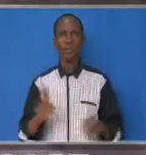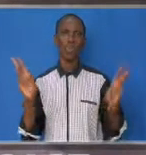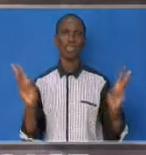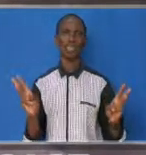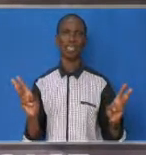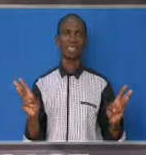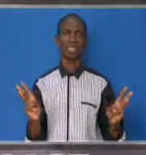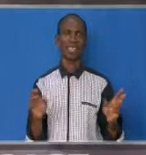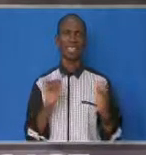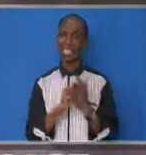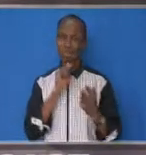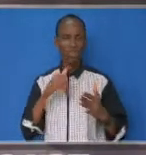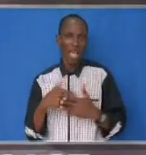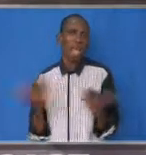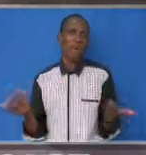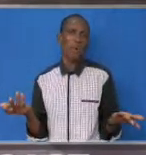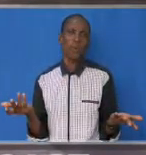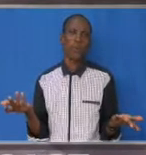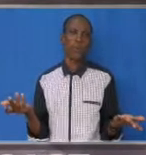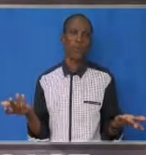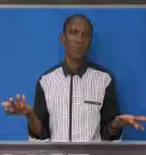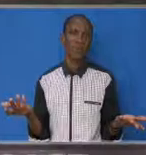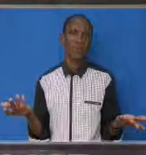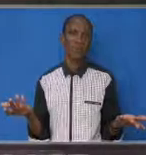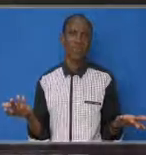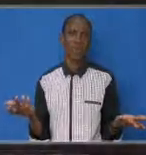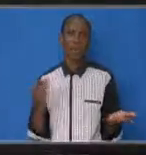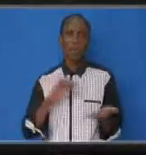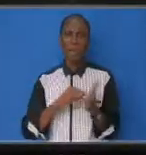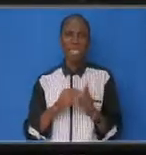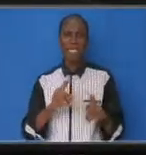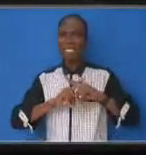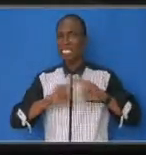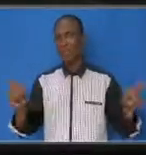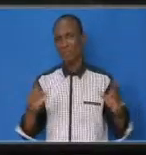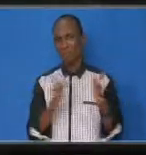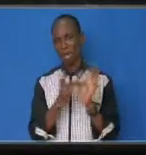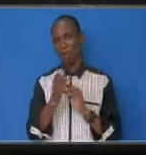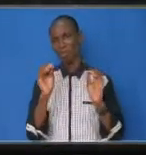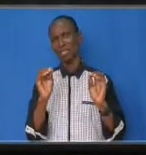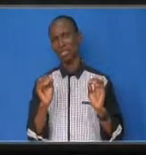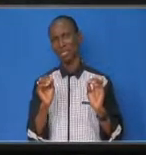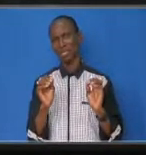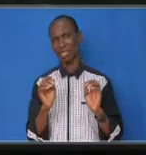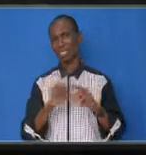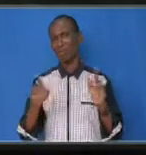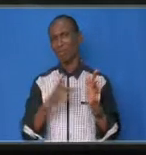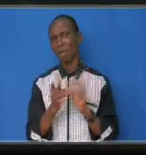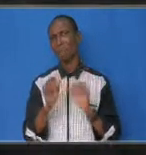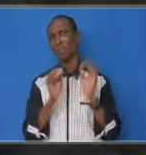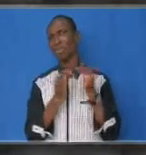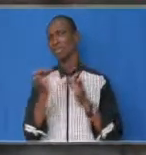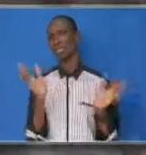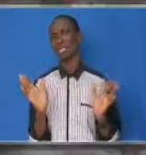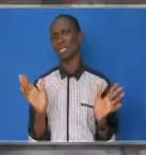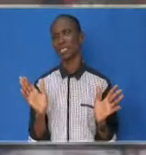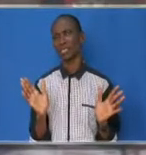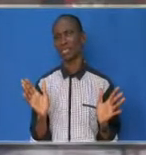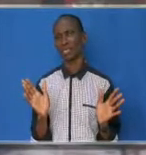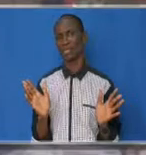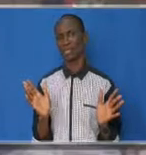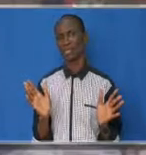Enti, Paul, di e uradi Yesu Christo ka eno. Ena hongkron kron, ema wachile mu ye, na yate asye se.